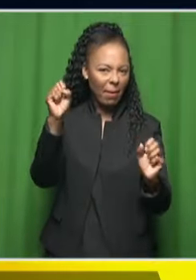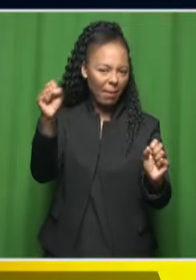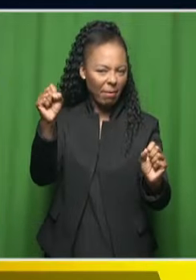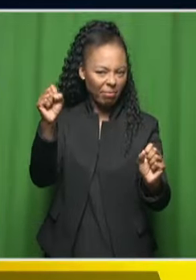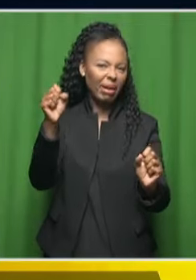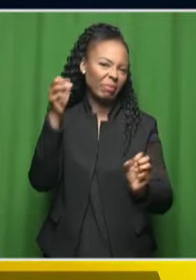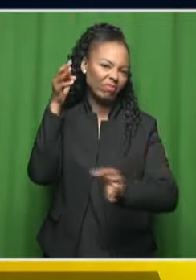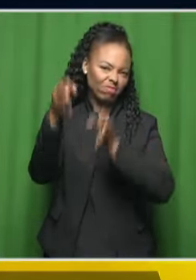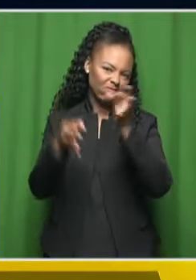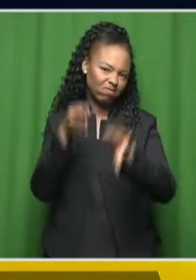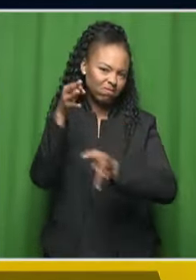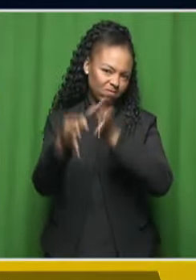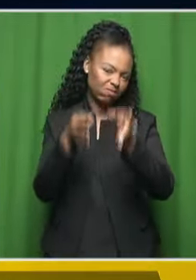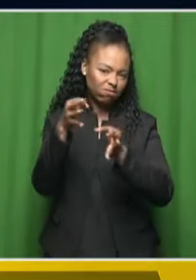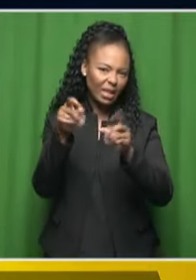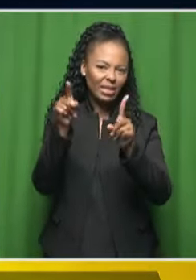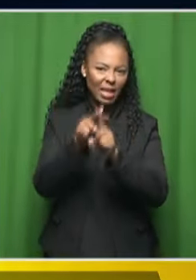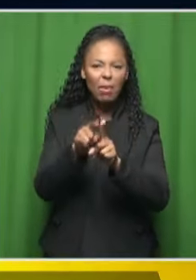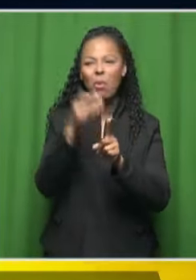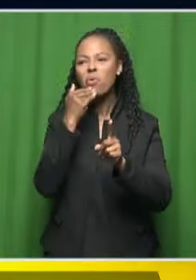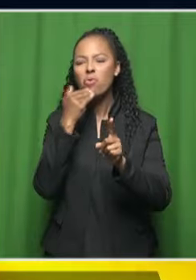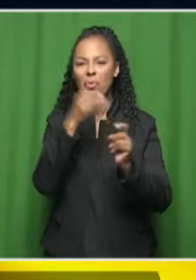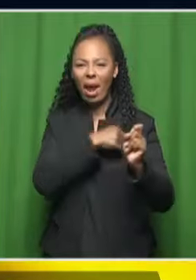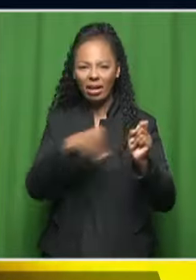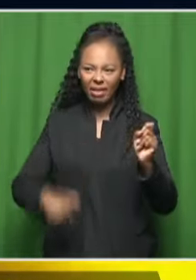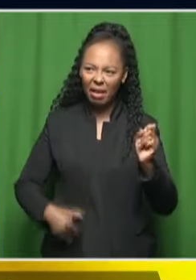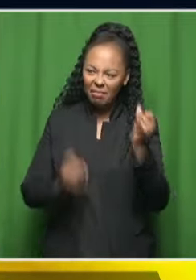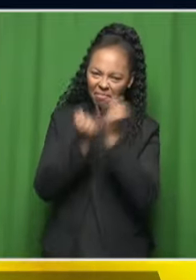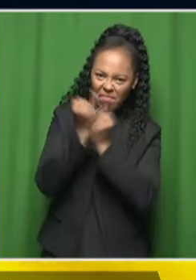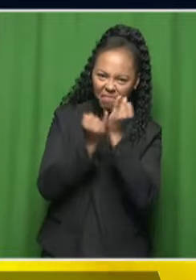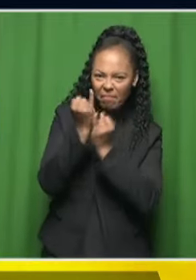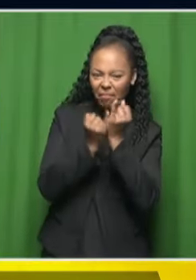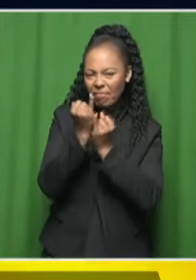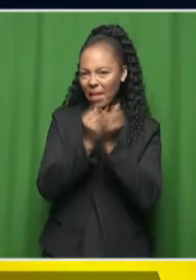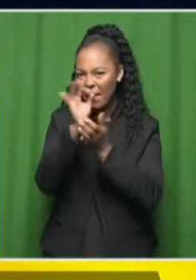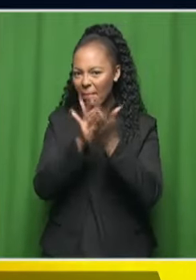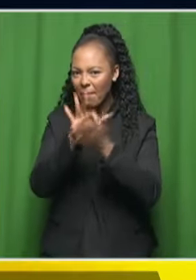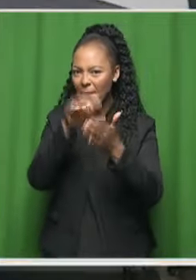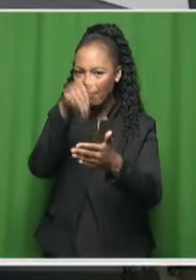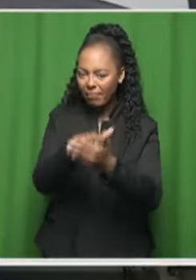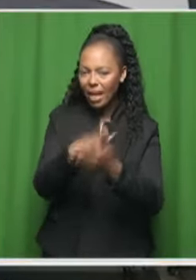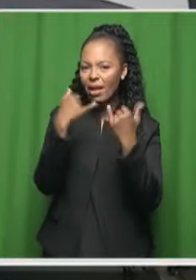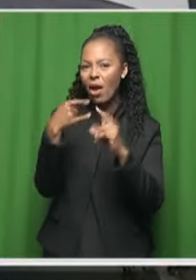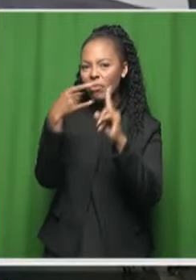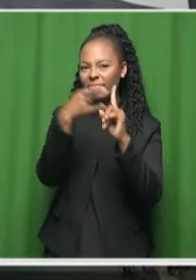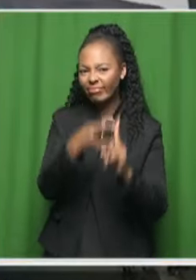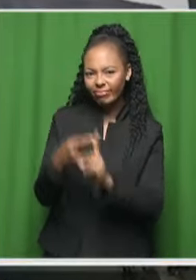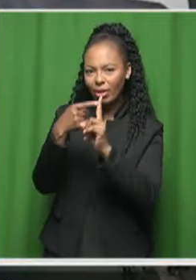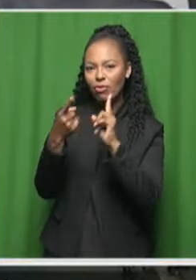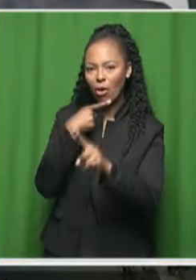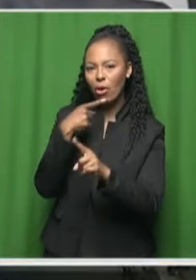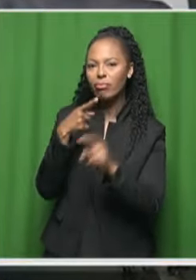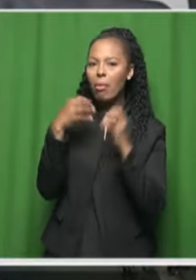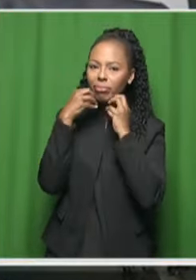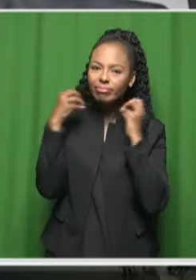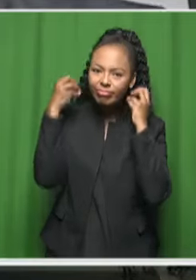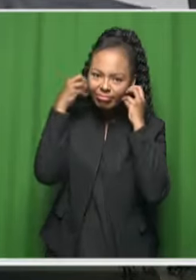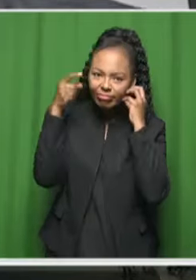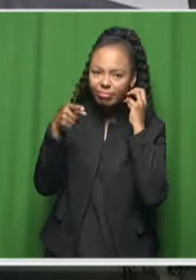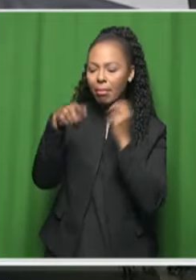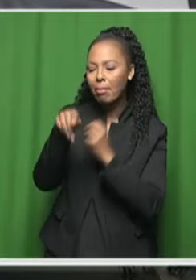are vying for the presidency and a win in these elections, we joined virtually now from Maputo by political analyst and